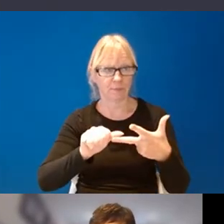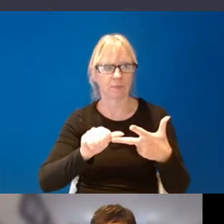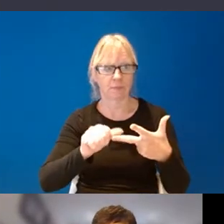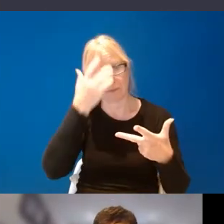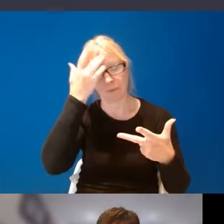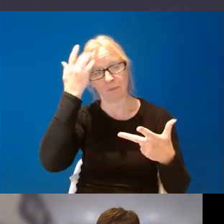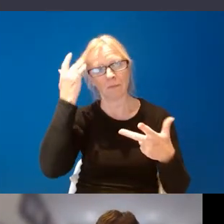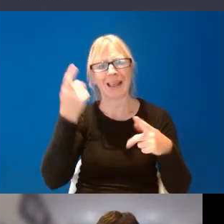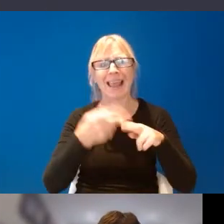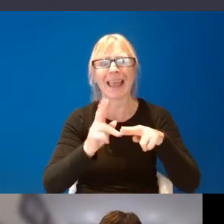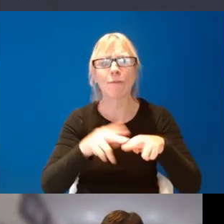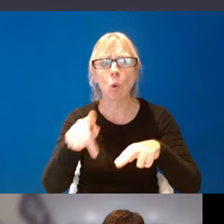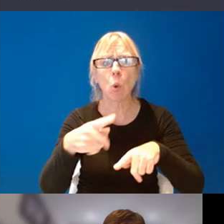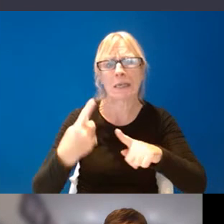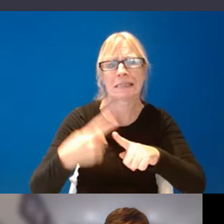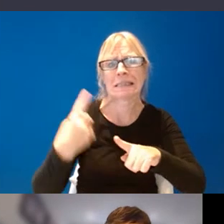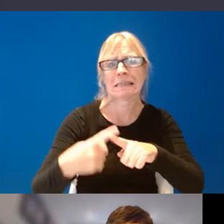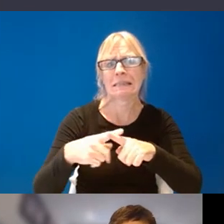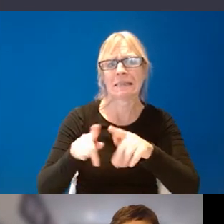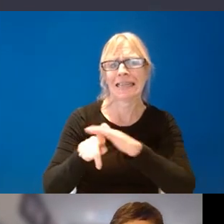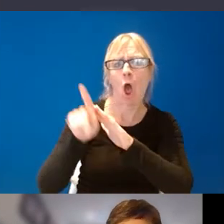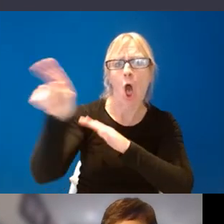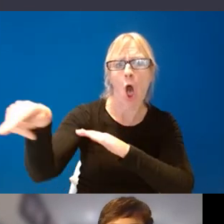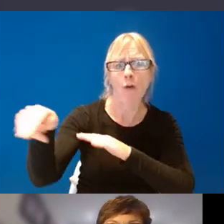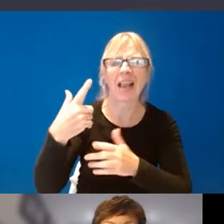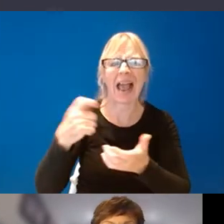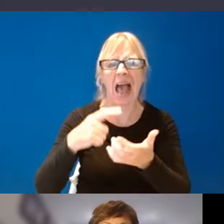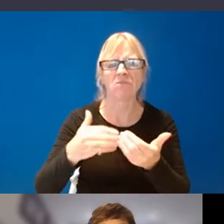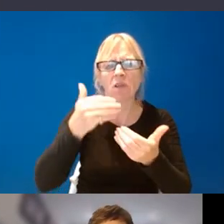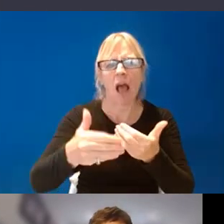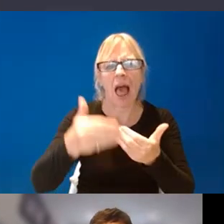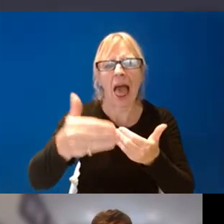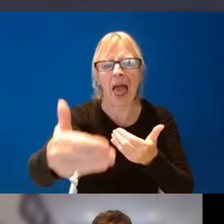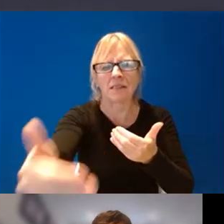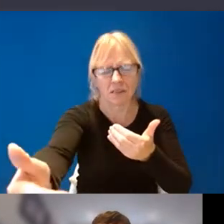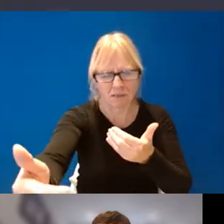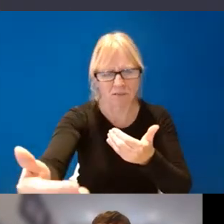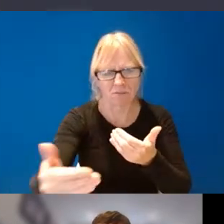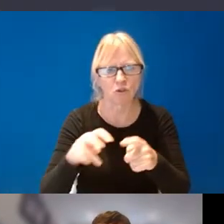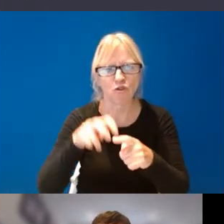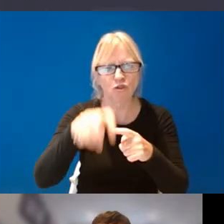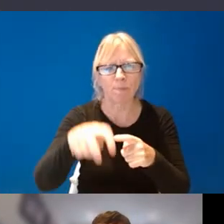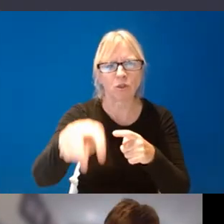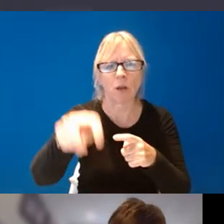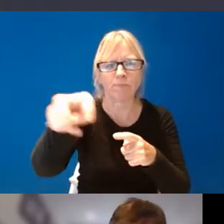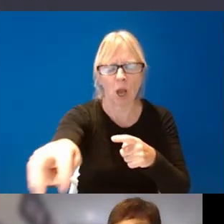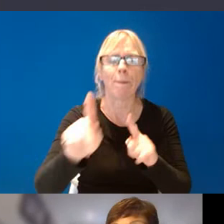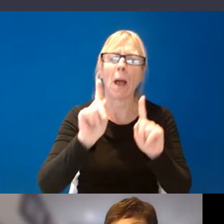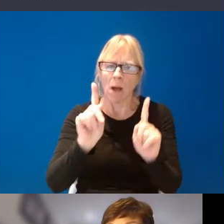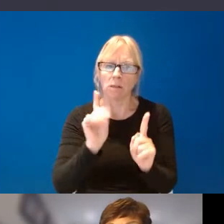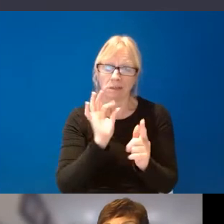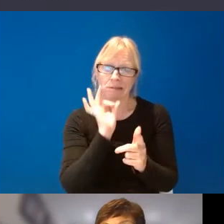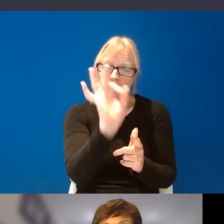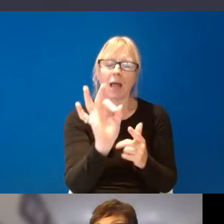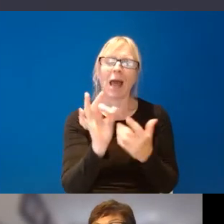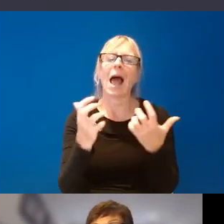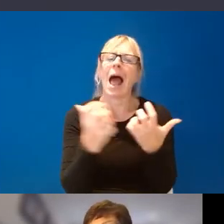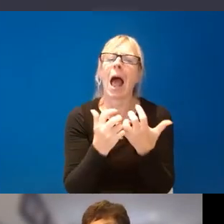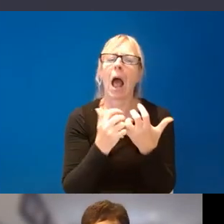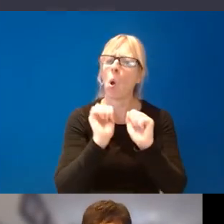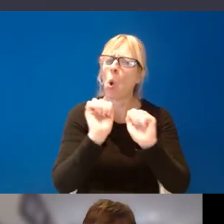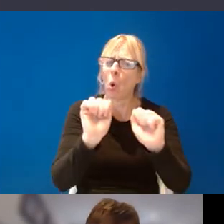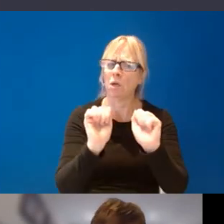running out of time and need to zoom off to another meeting, you can zoom ahead on the questions. How would you define your ethnicity? And again, if you don't